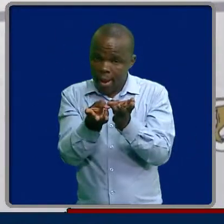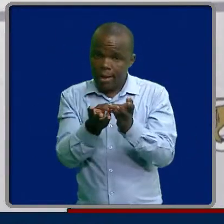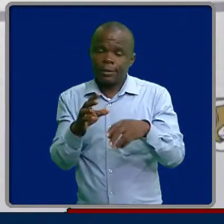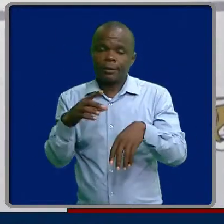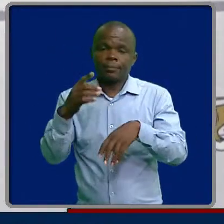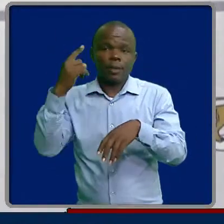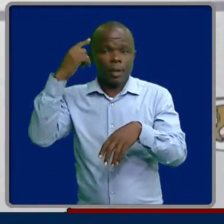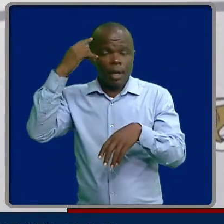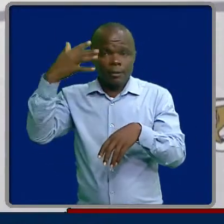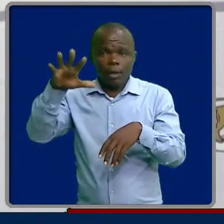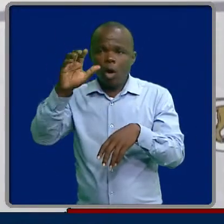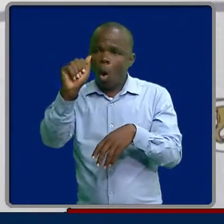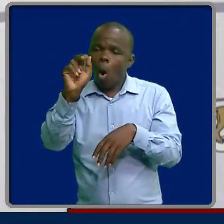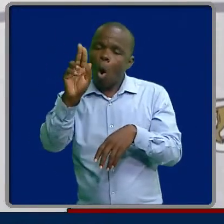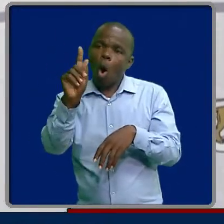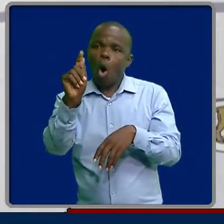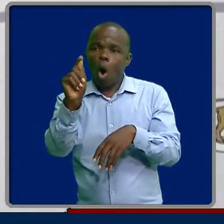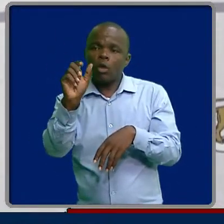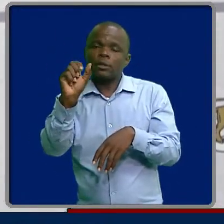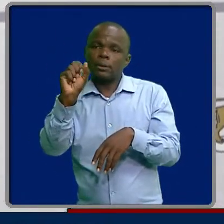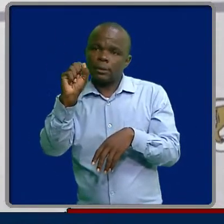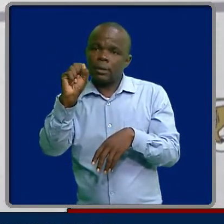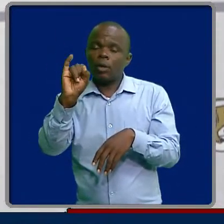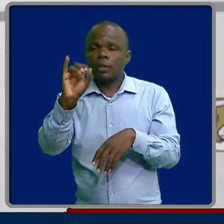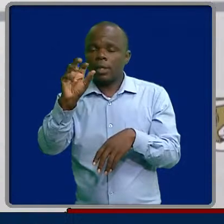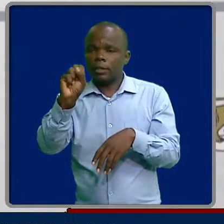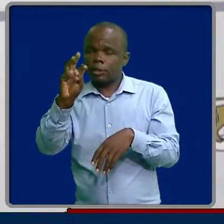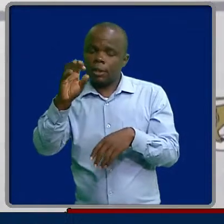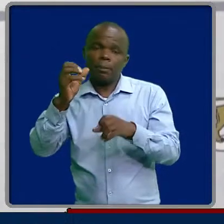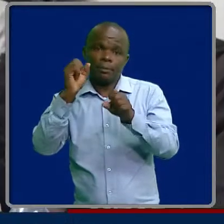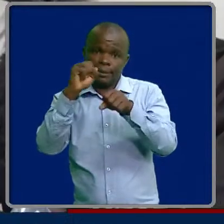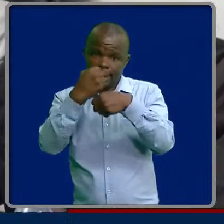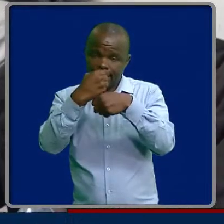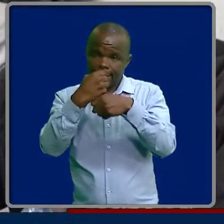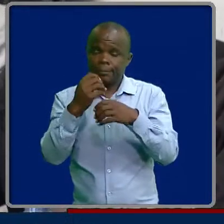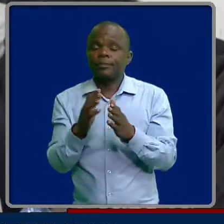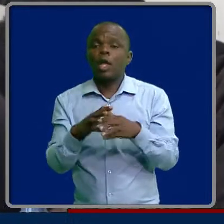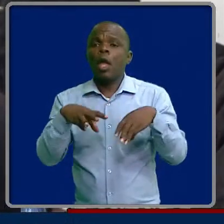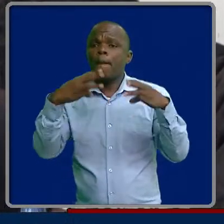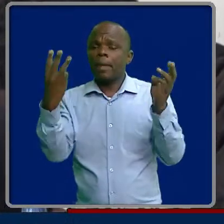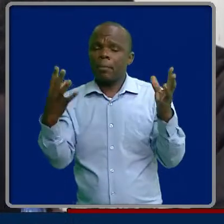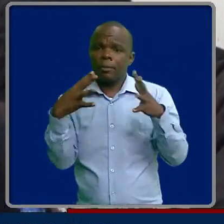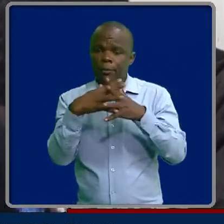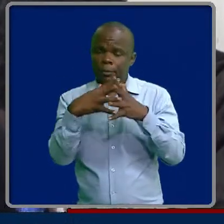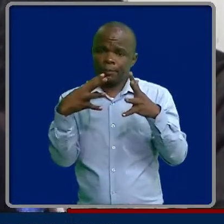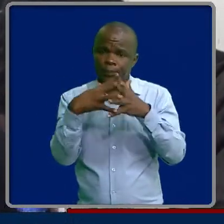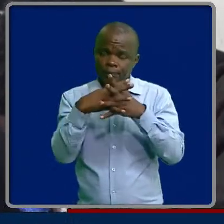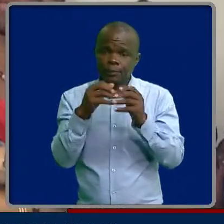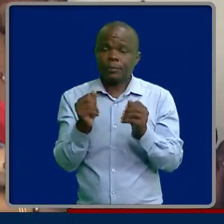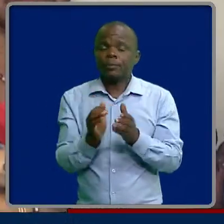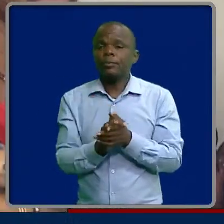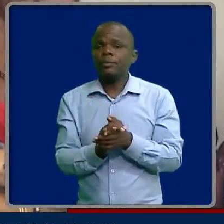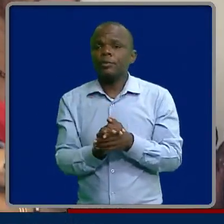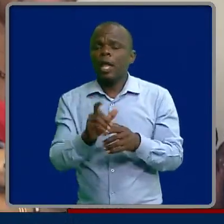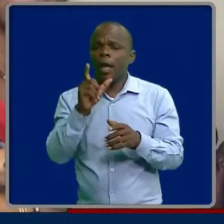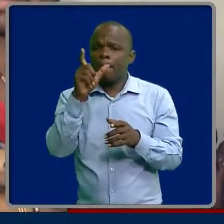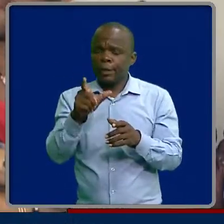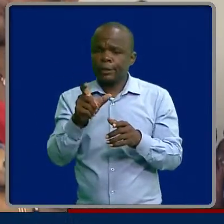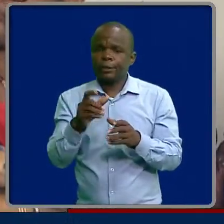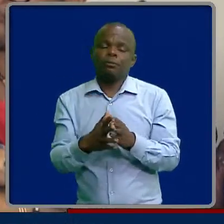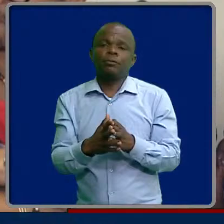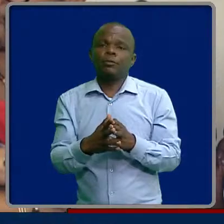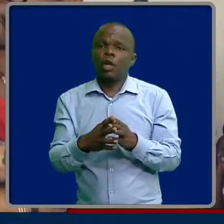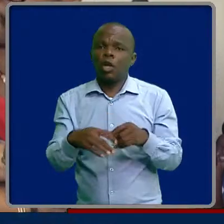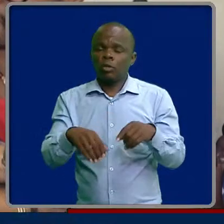where organizations supporting people with disabilities and those focusing on autism gathered. Vanele Ngonyana, an occupational therapist, highlighted